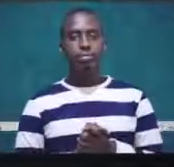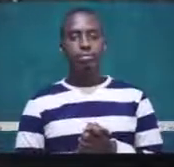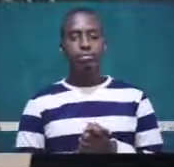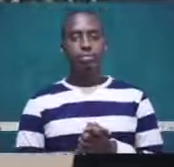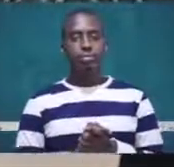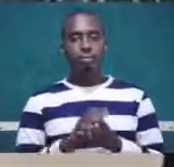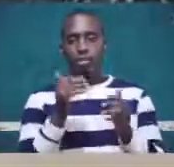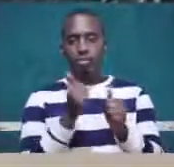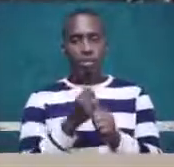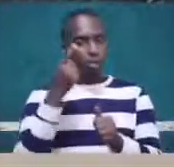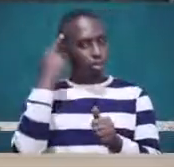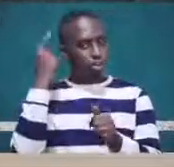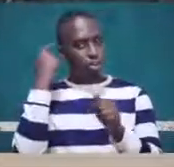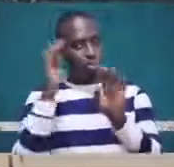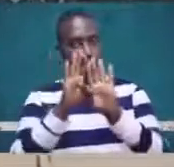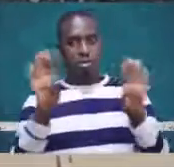Follow on chalkboard.